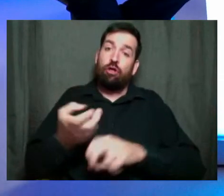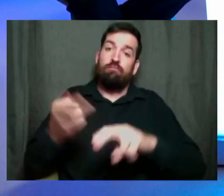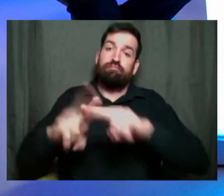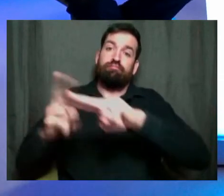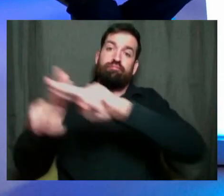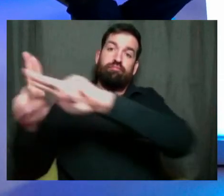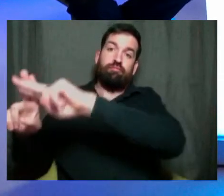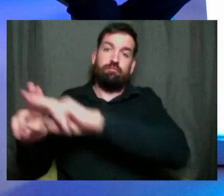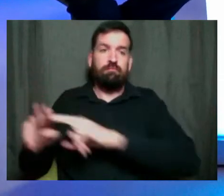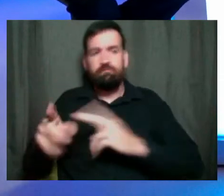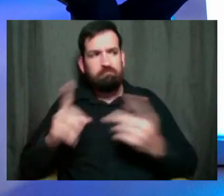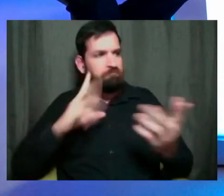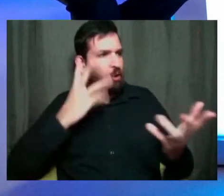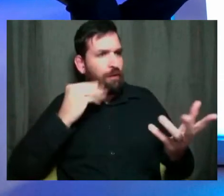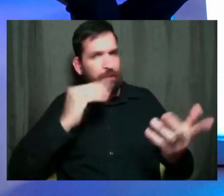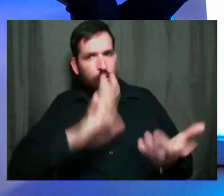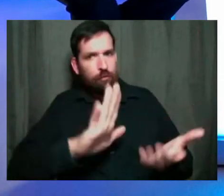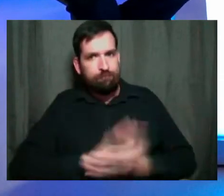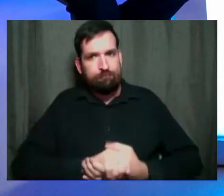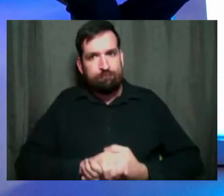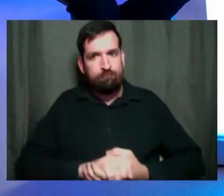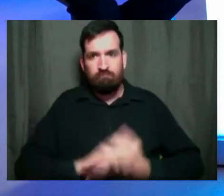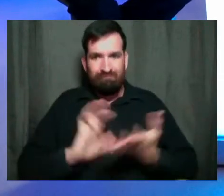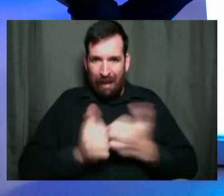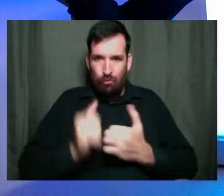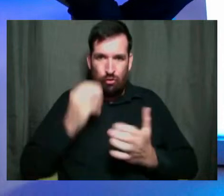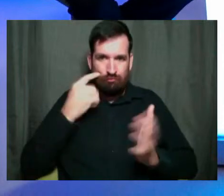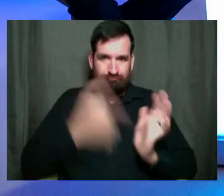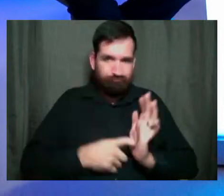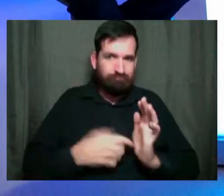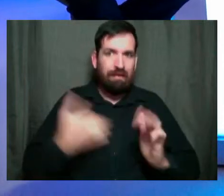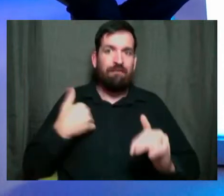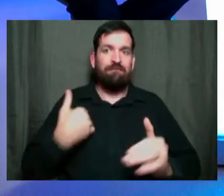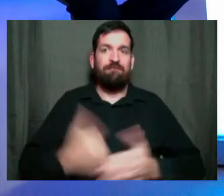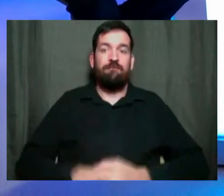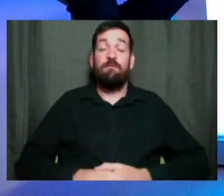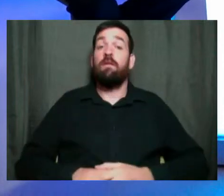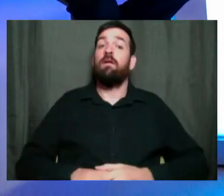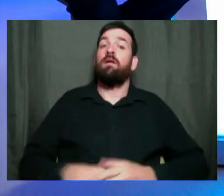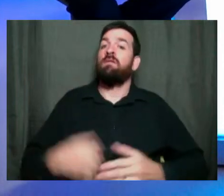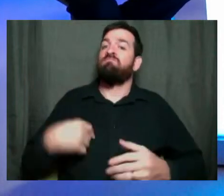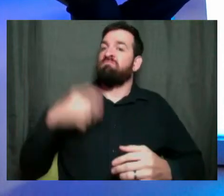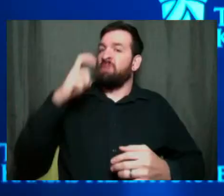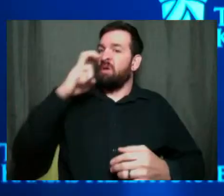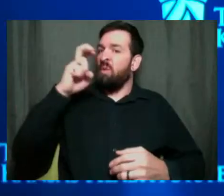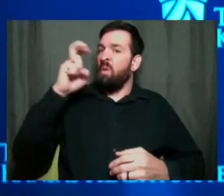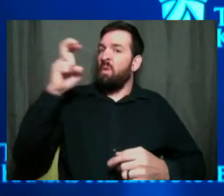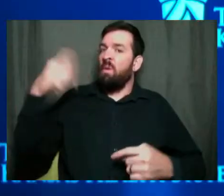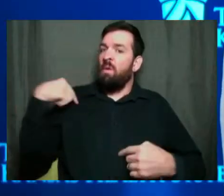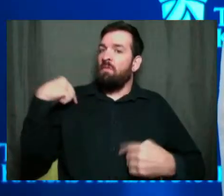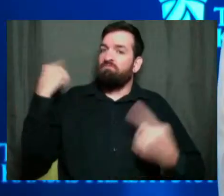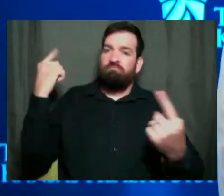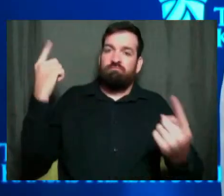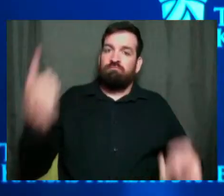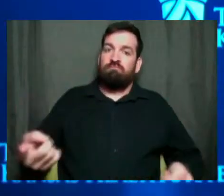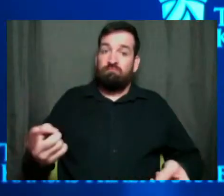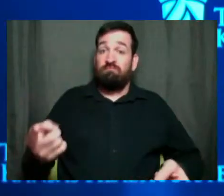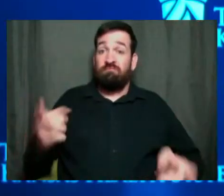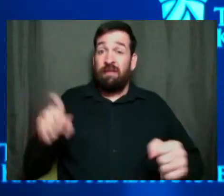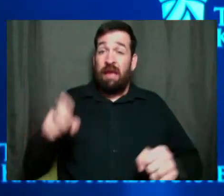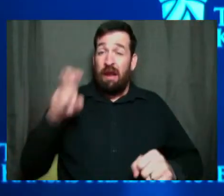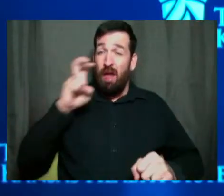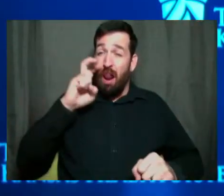you? How'd you know you had it? Well, I've snored for a long time. I'm one of those guys who can snore and bring the house down.